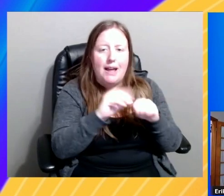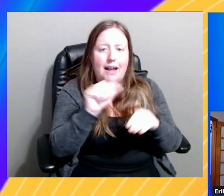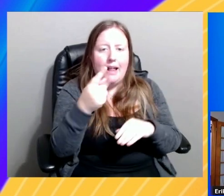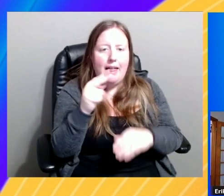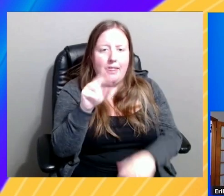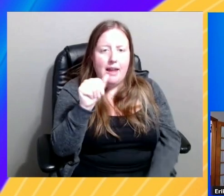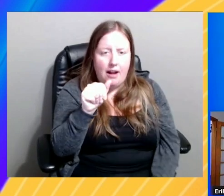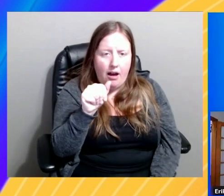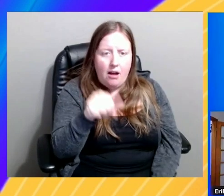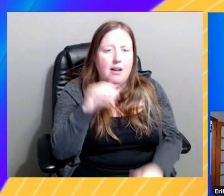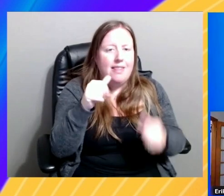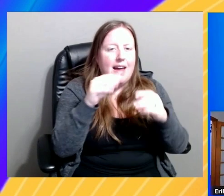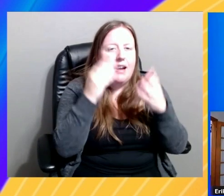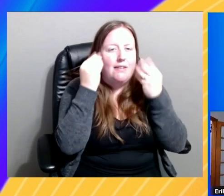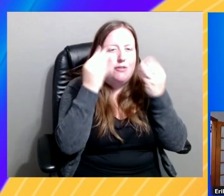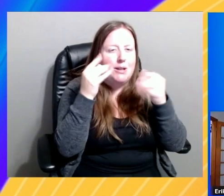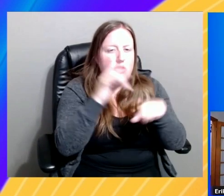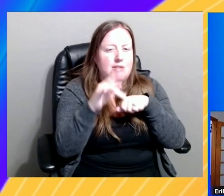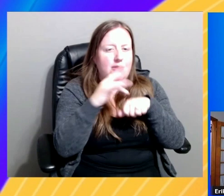is available here as well.